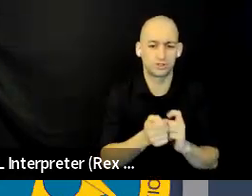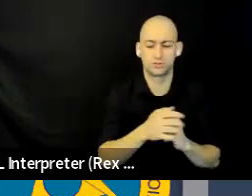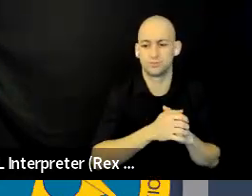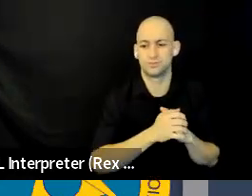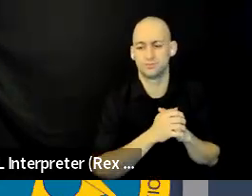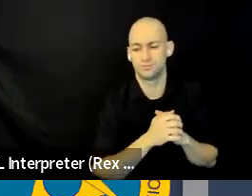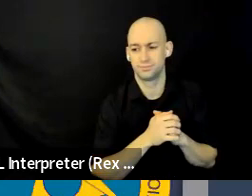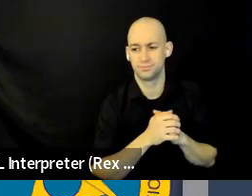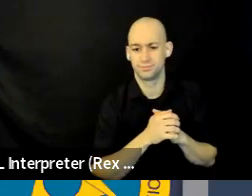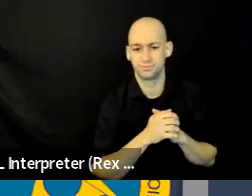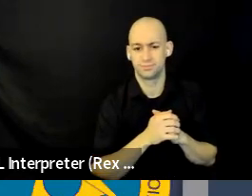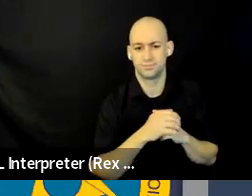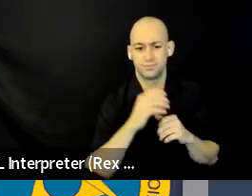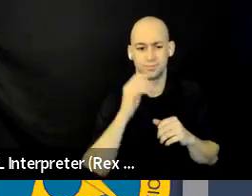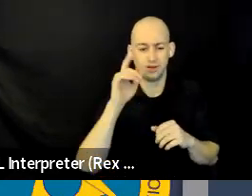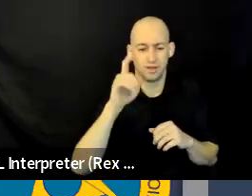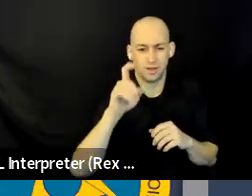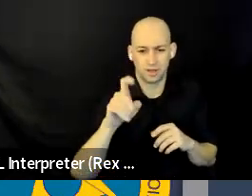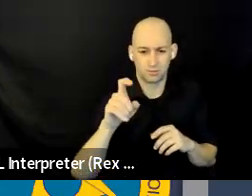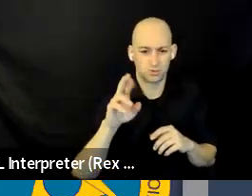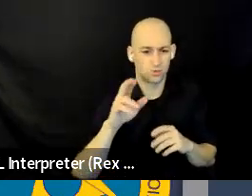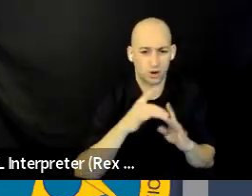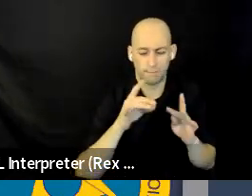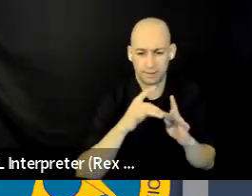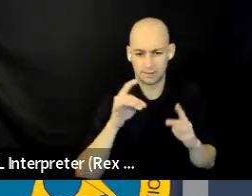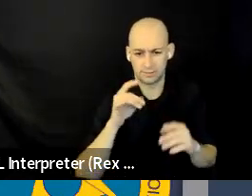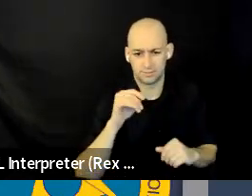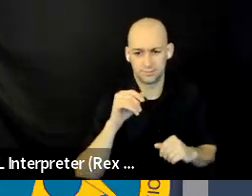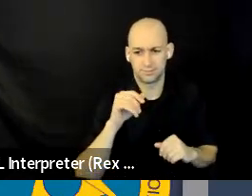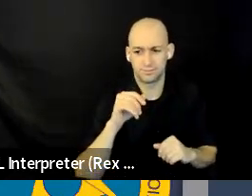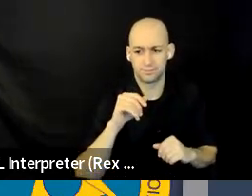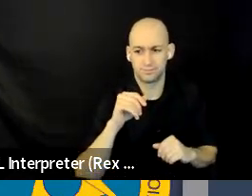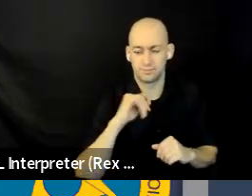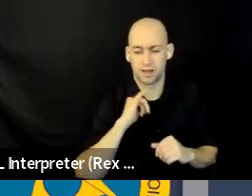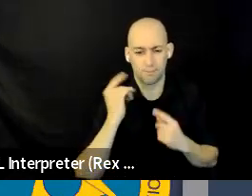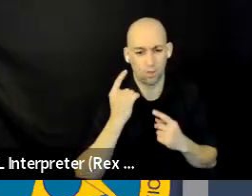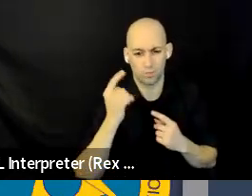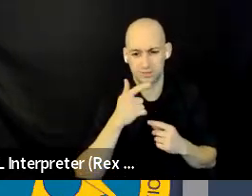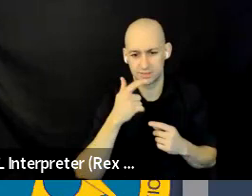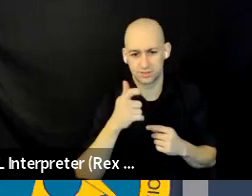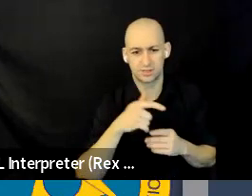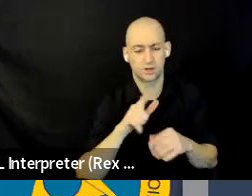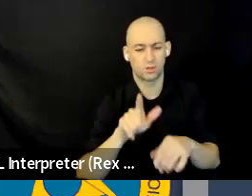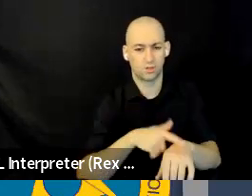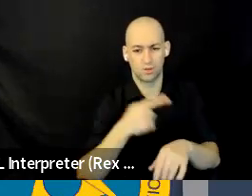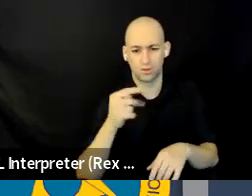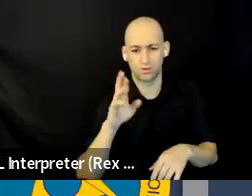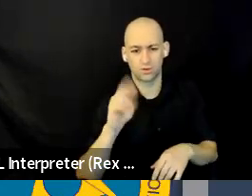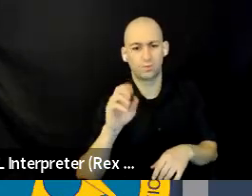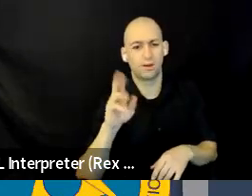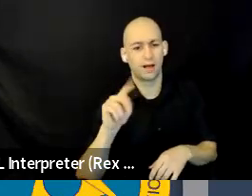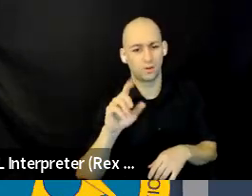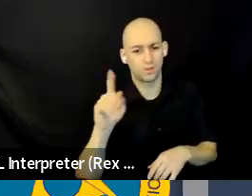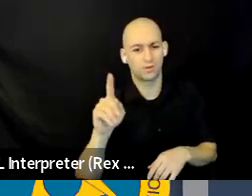Have any other comments or questions? One Commissioner comment. Cruz. I'm always interested in, obviously, the long-term outlooks, and when we talk about